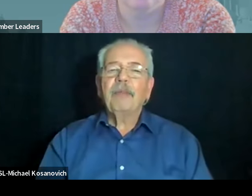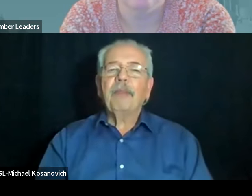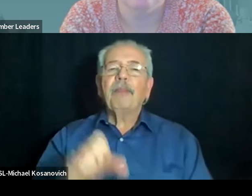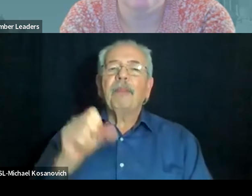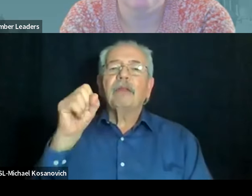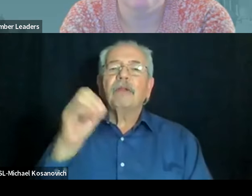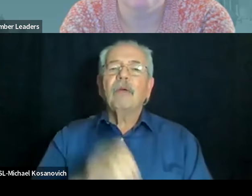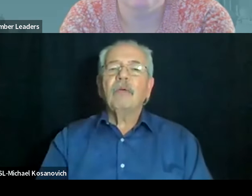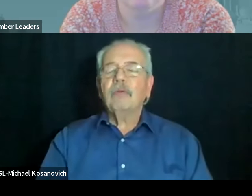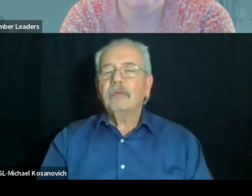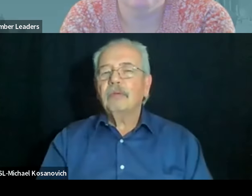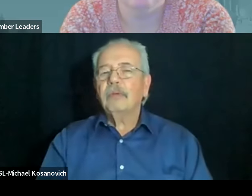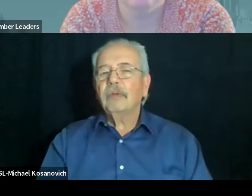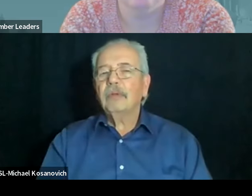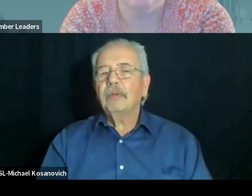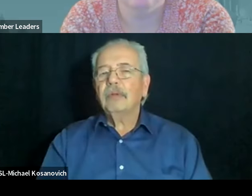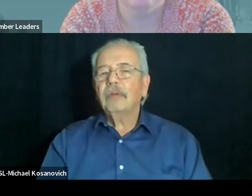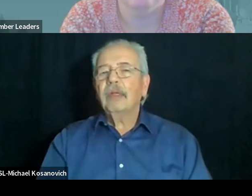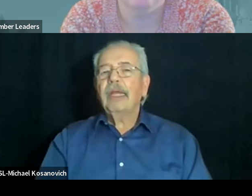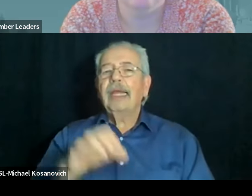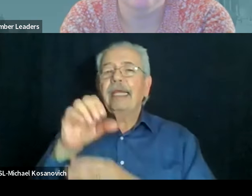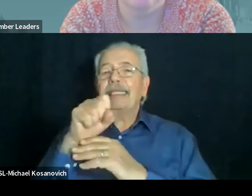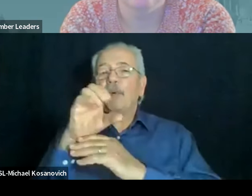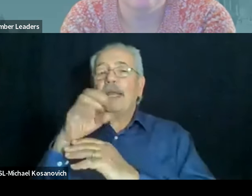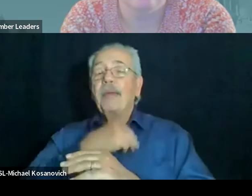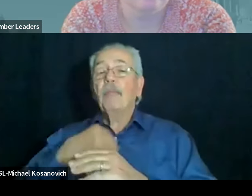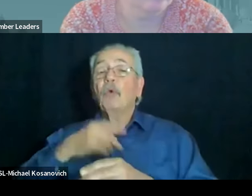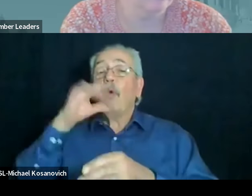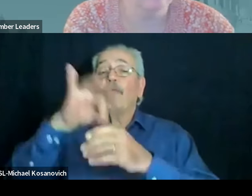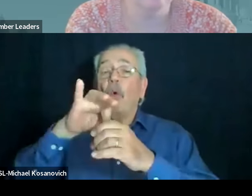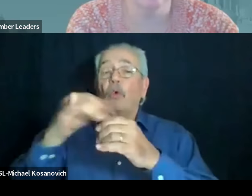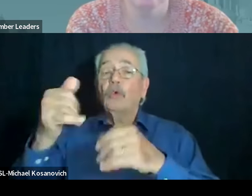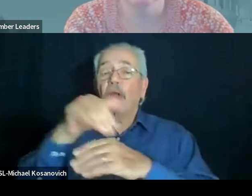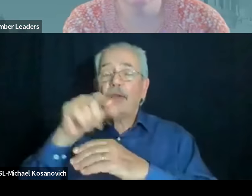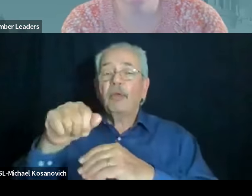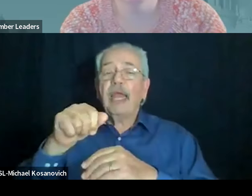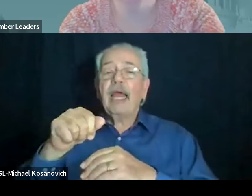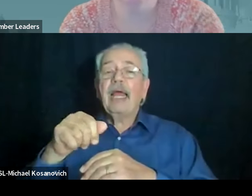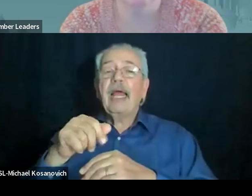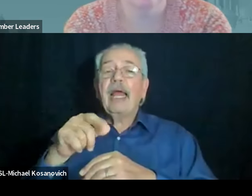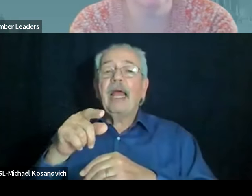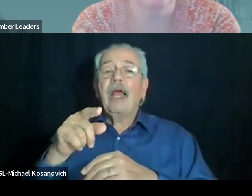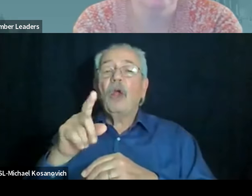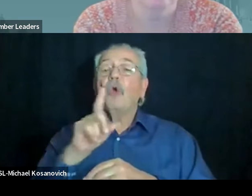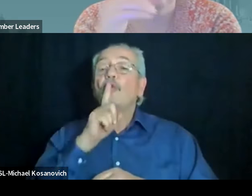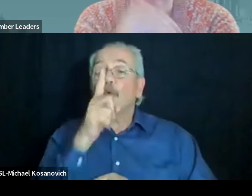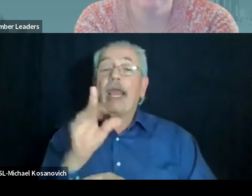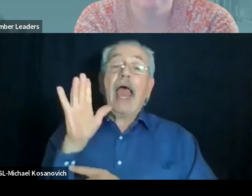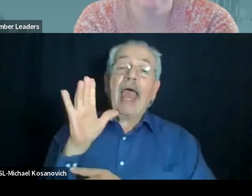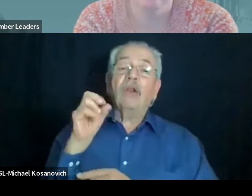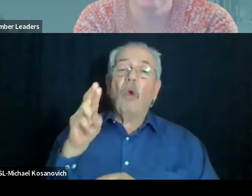So those four steering committee members who are voting tonight, if you could just show me by your real hand or